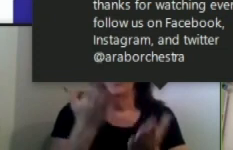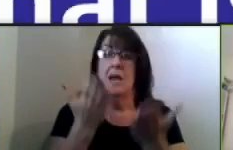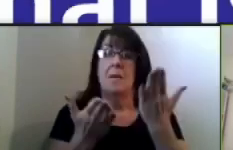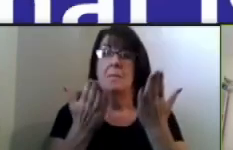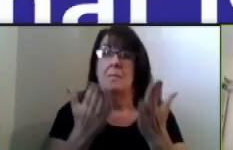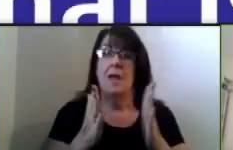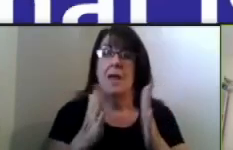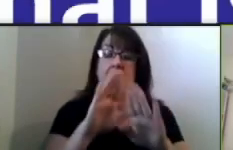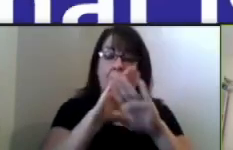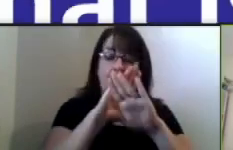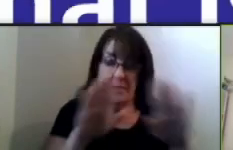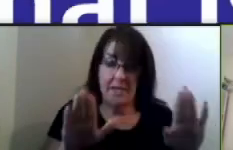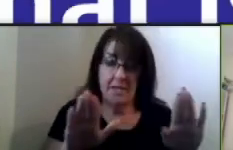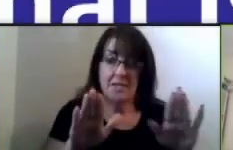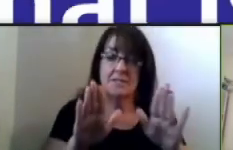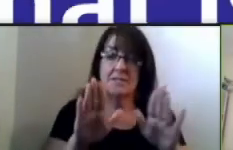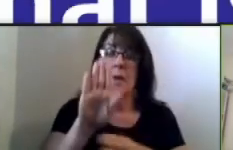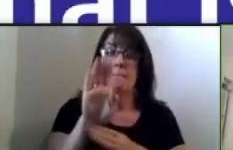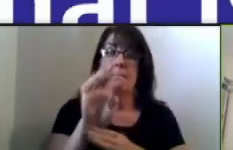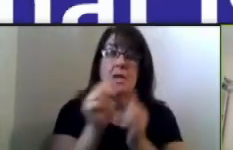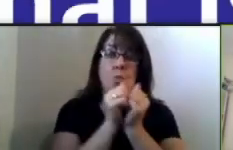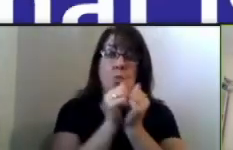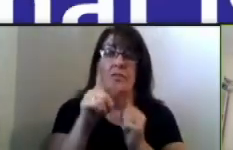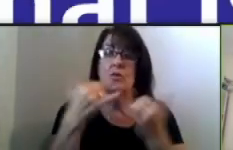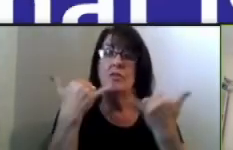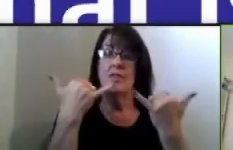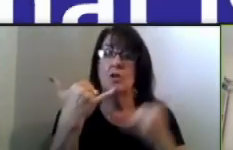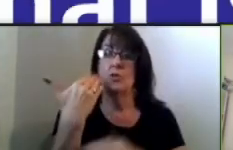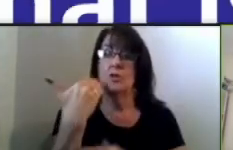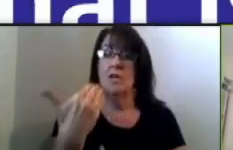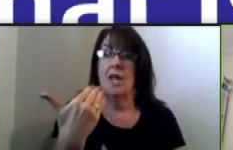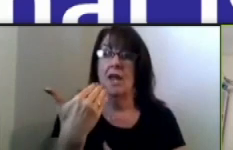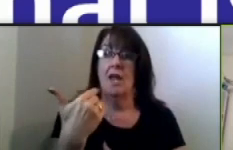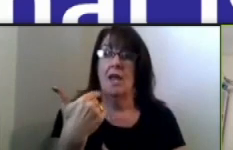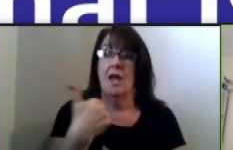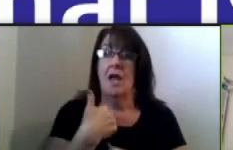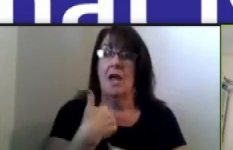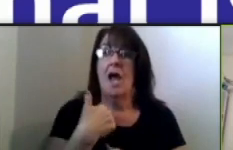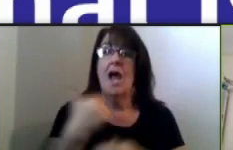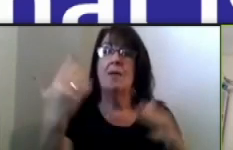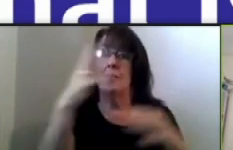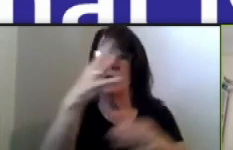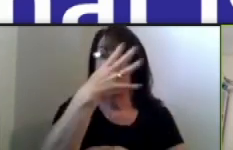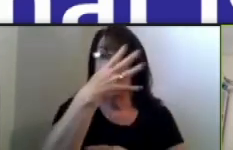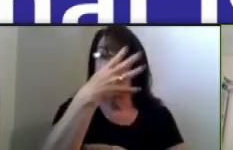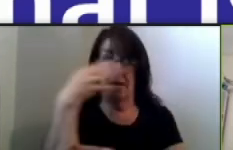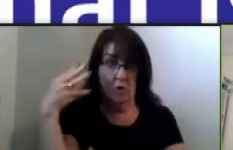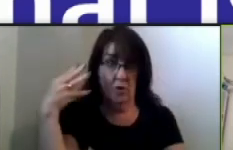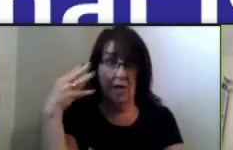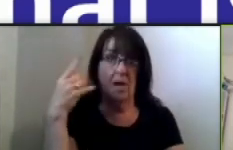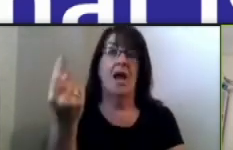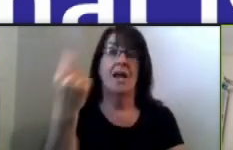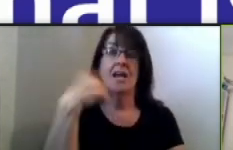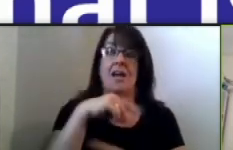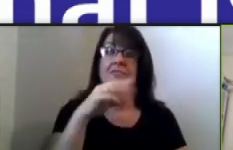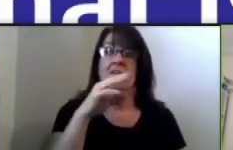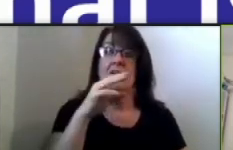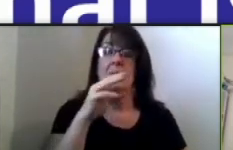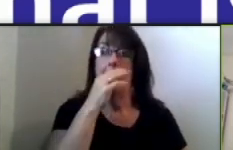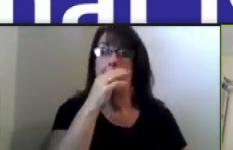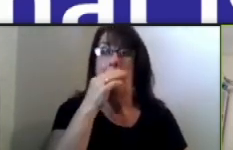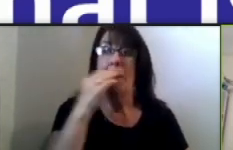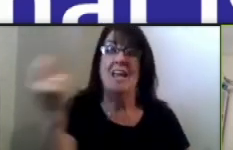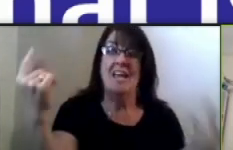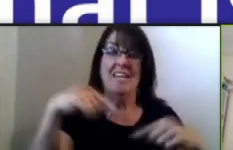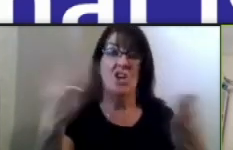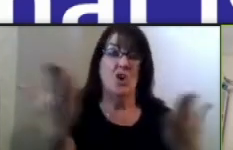may peace be with you all. Thank you for having me today. I myself am an immigrant. I came here from Bangladesh at the age of about